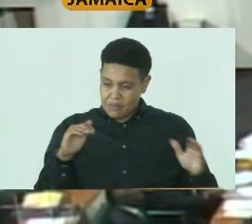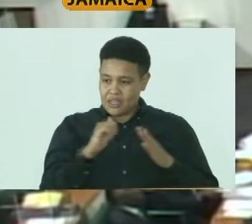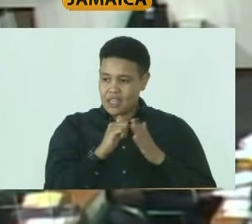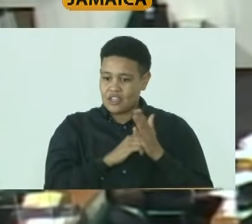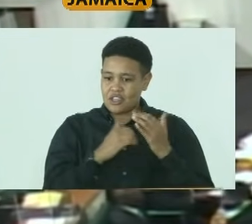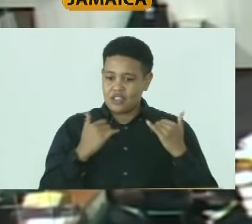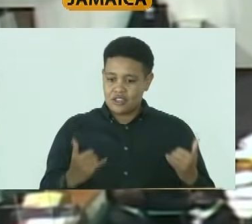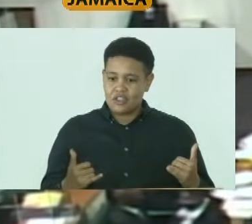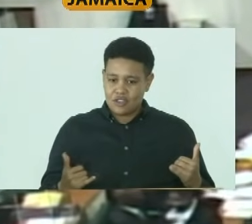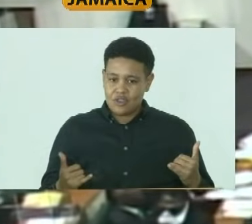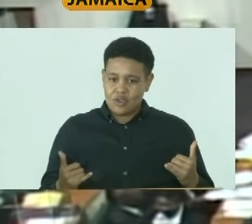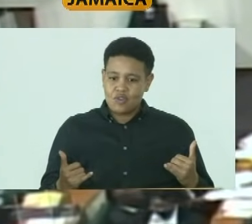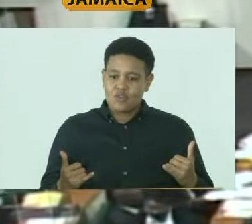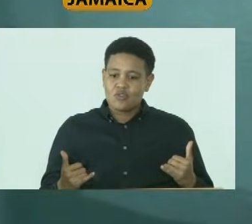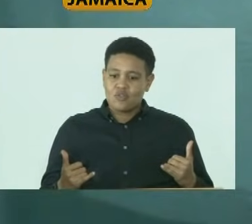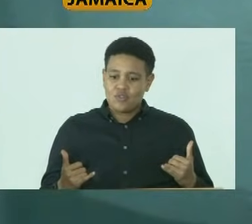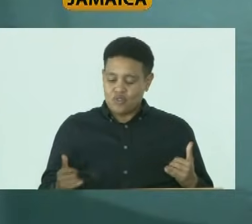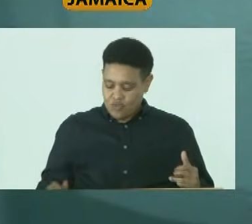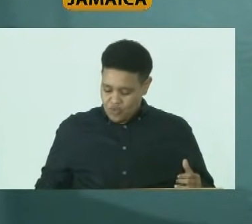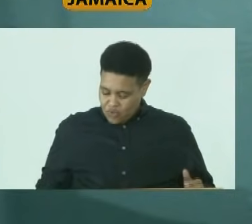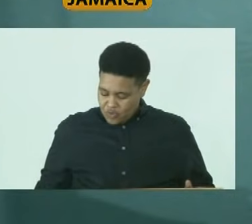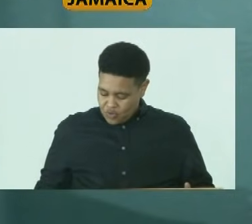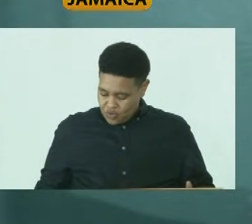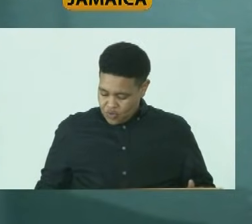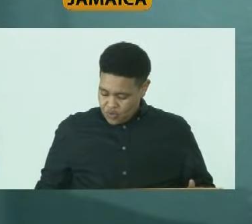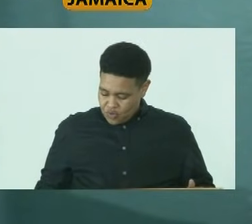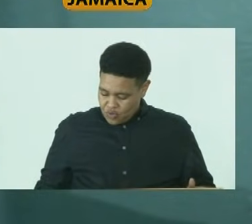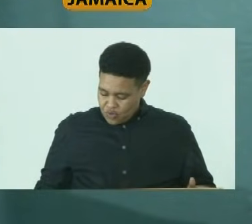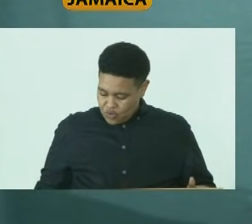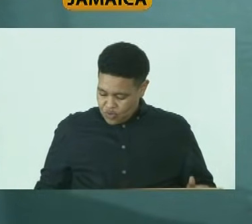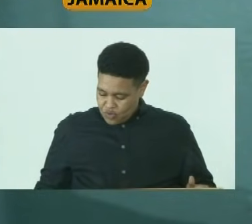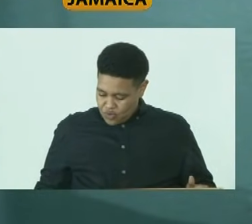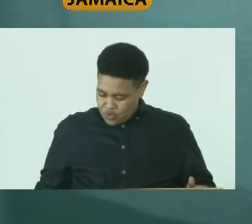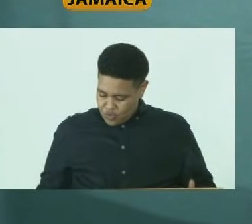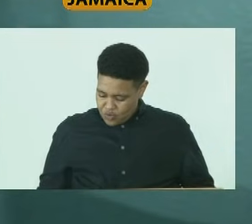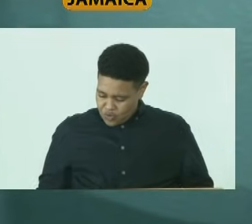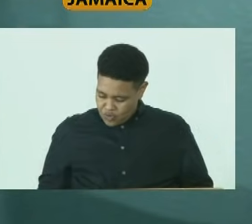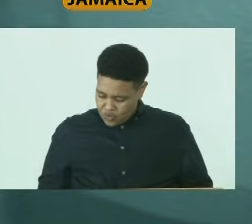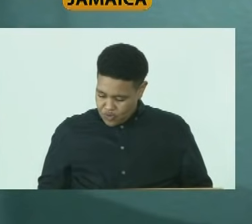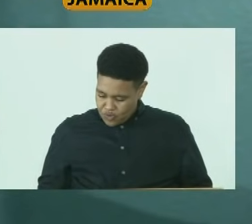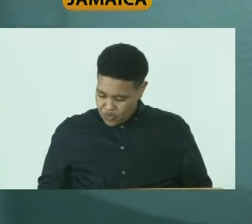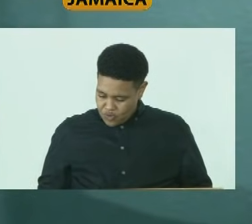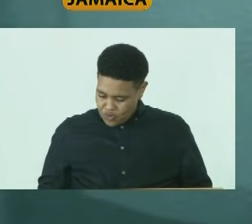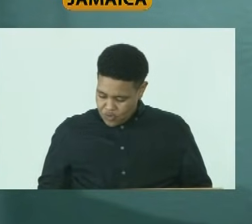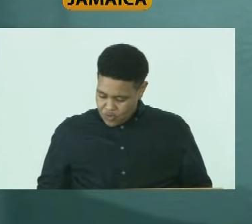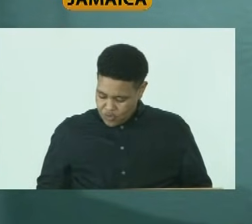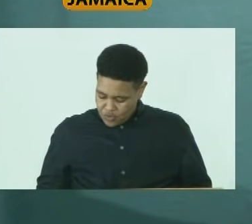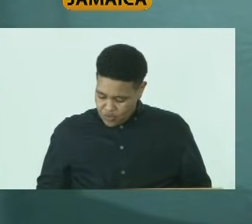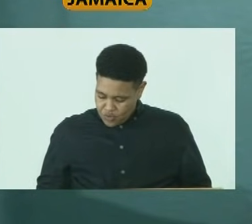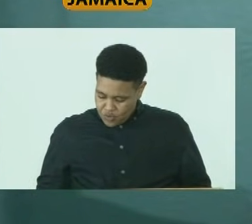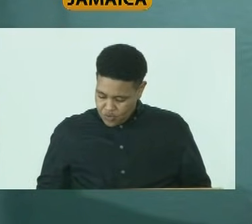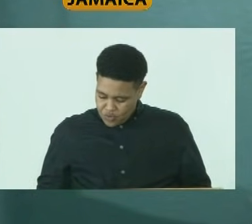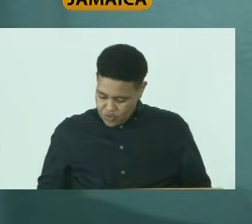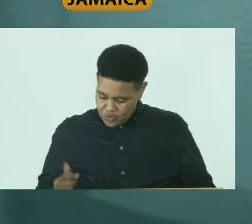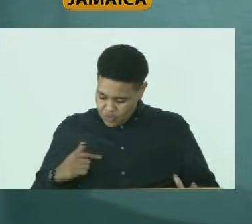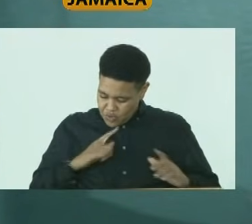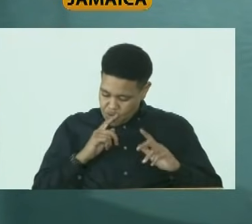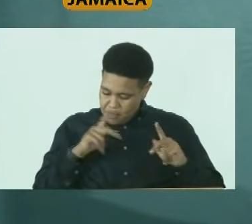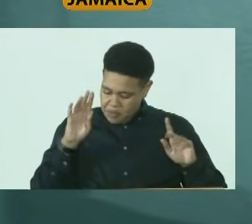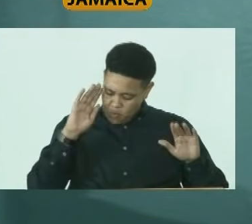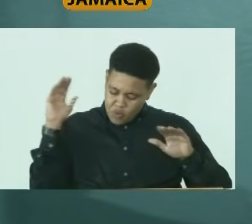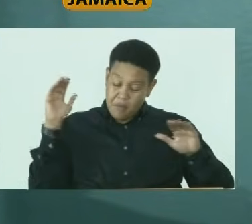now. So with your permission, we will go back to statements by ministers